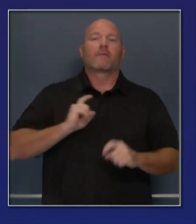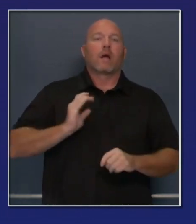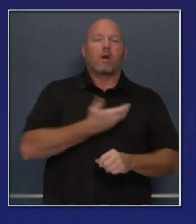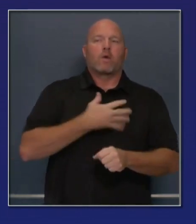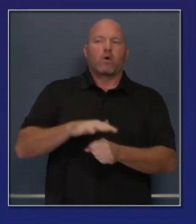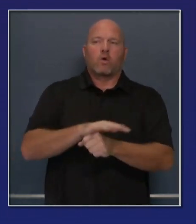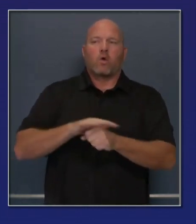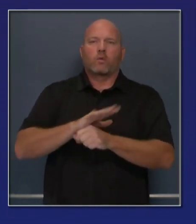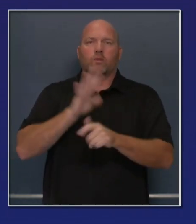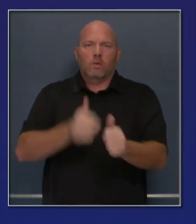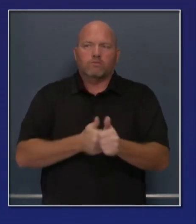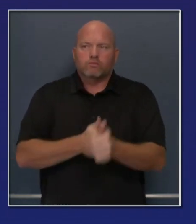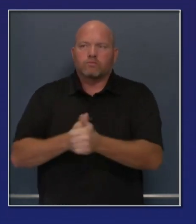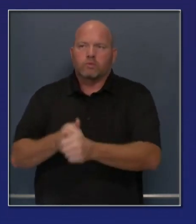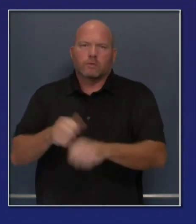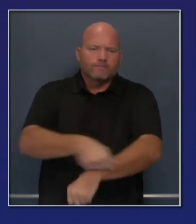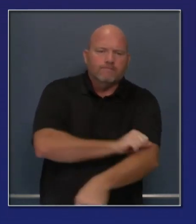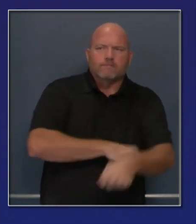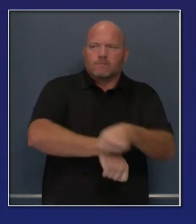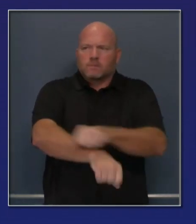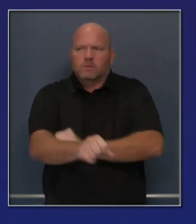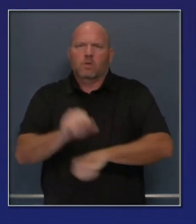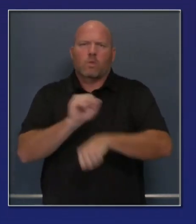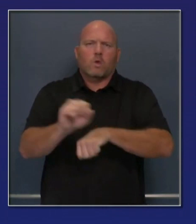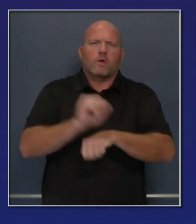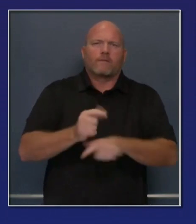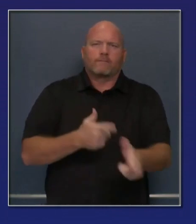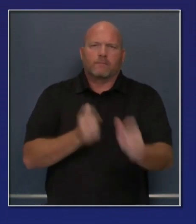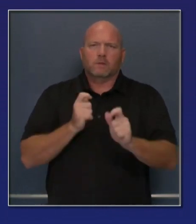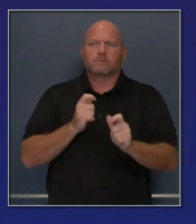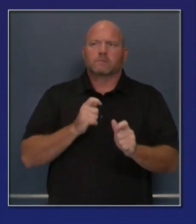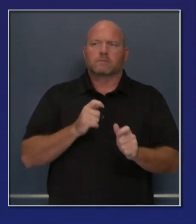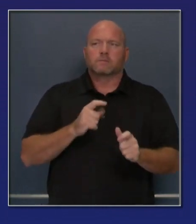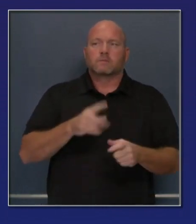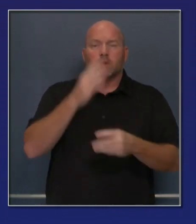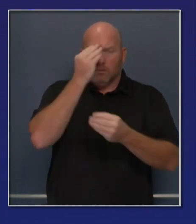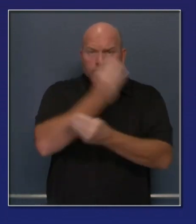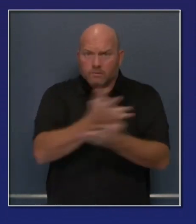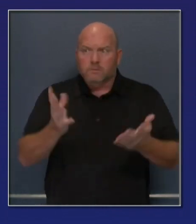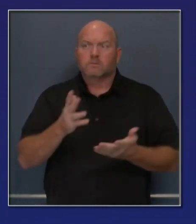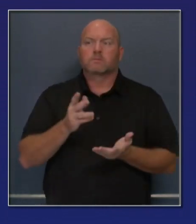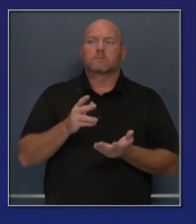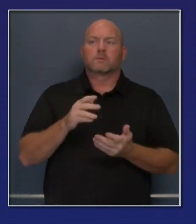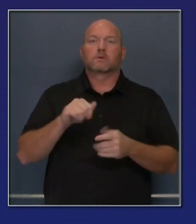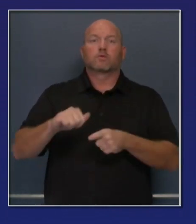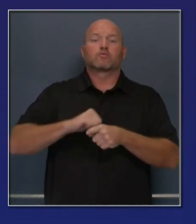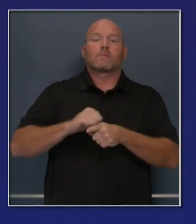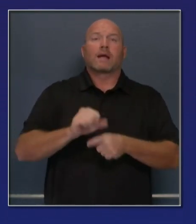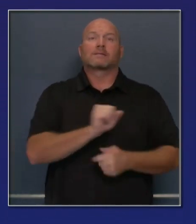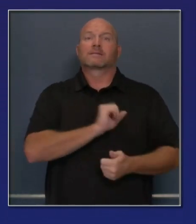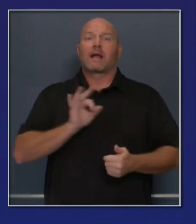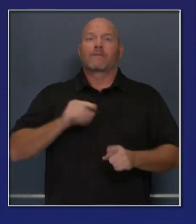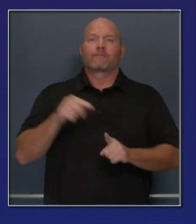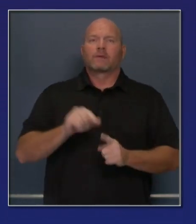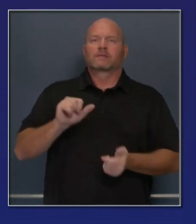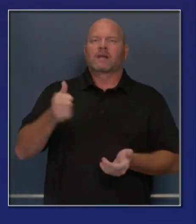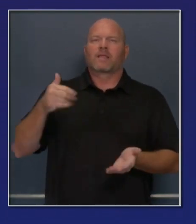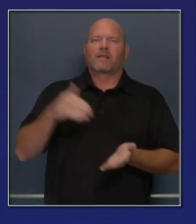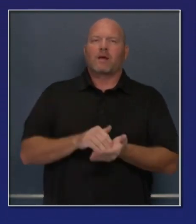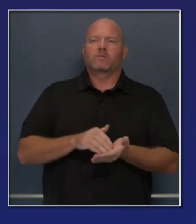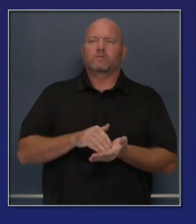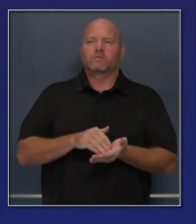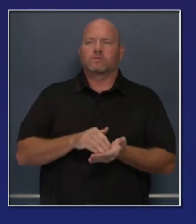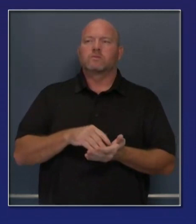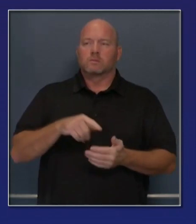to get to work immediately. I wanted to update you on the total number of trained staff, the total number of contact tracers